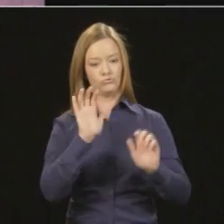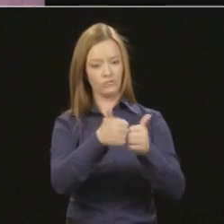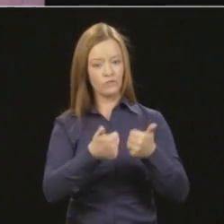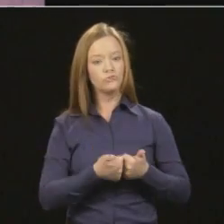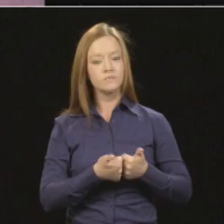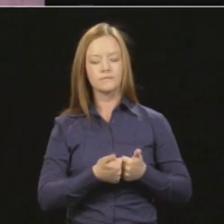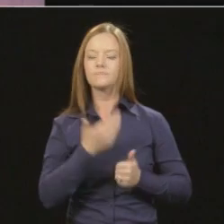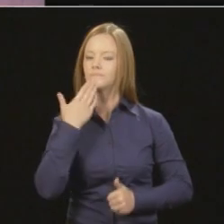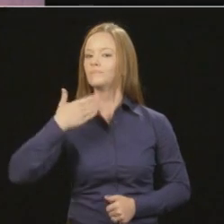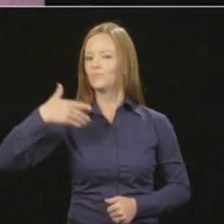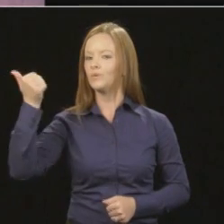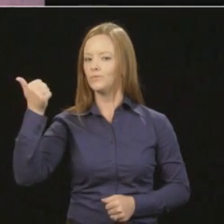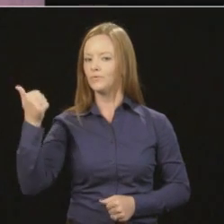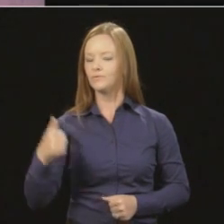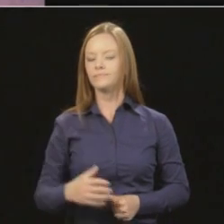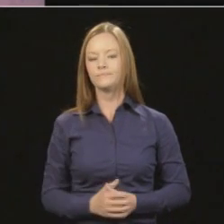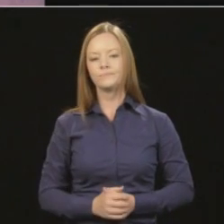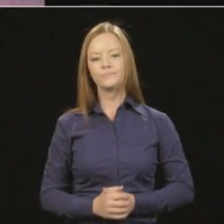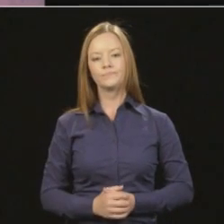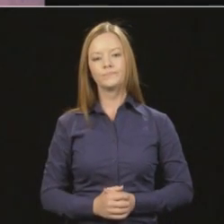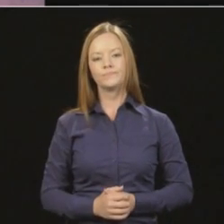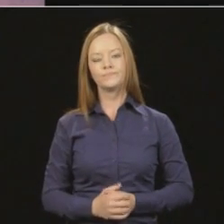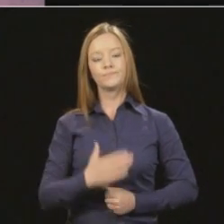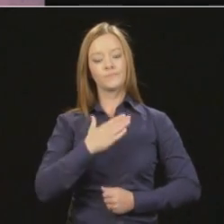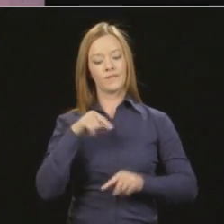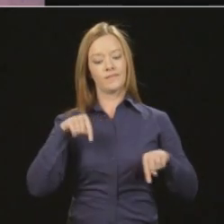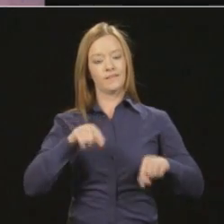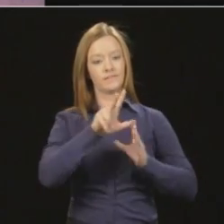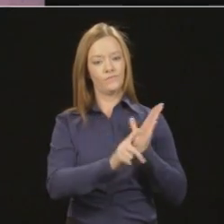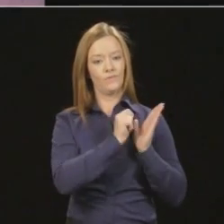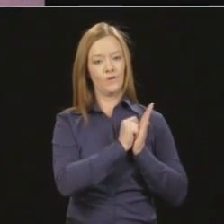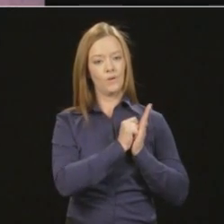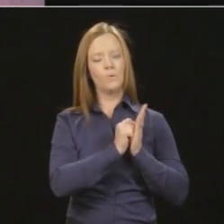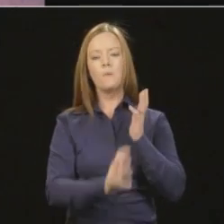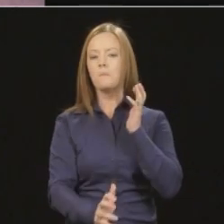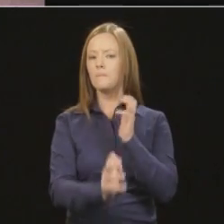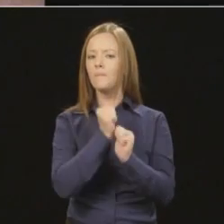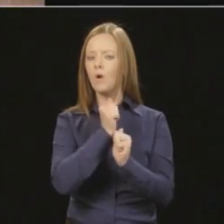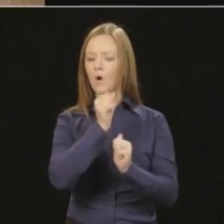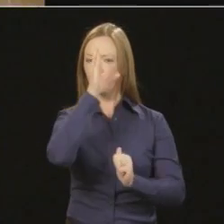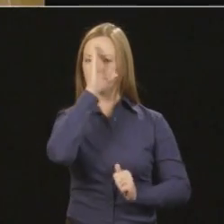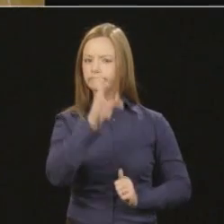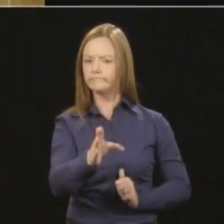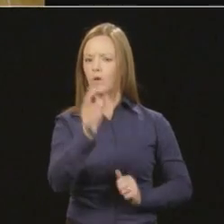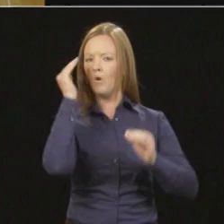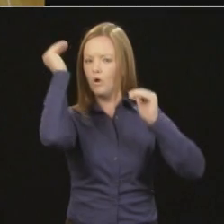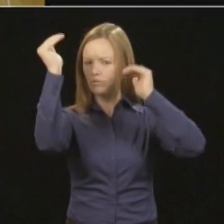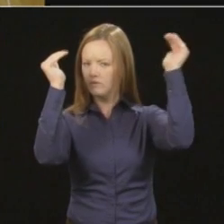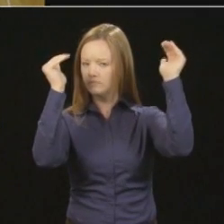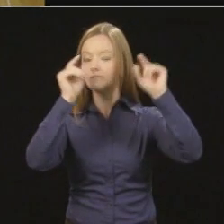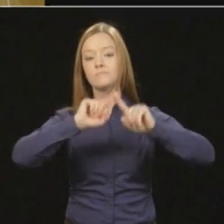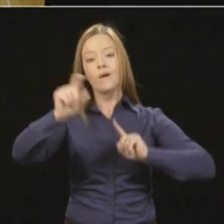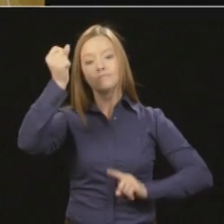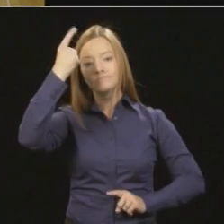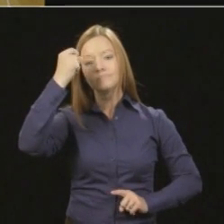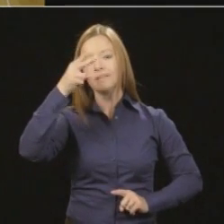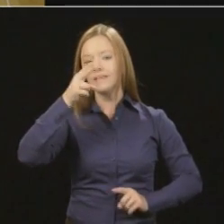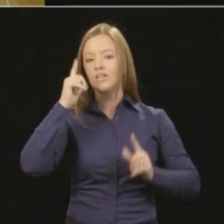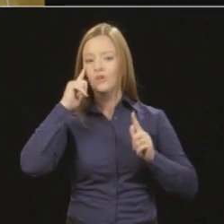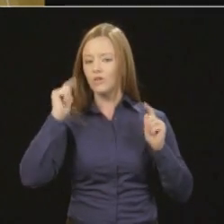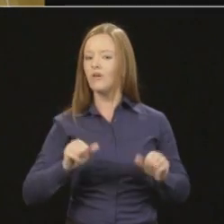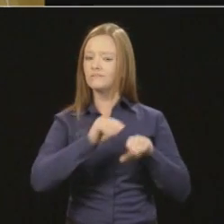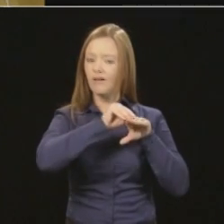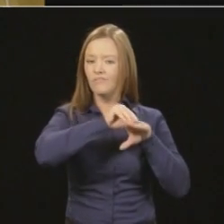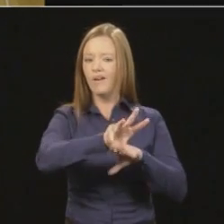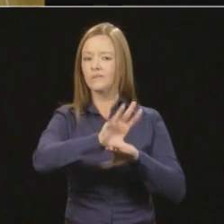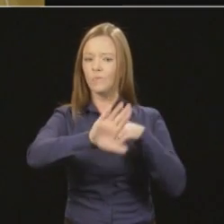am primarily speaking to adults. However, hearing loss affects people of all ages. If you are a parent of a newborn baby